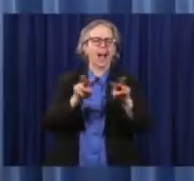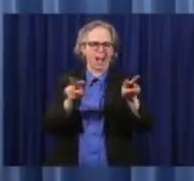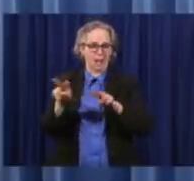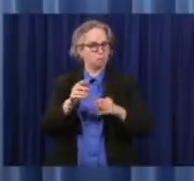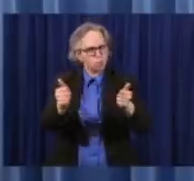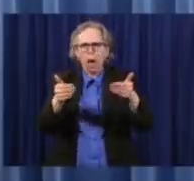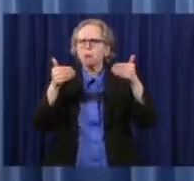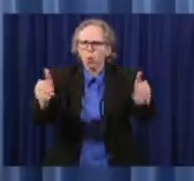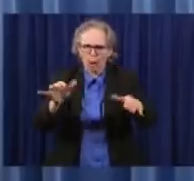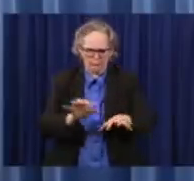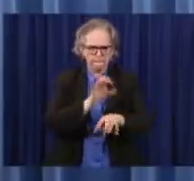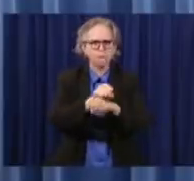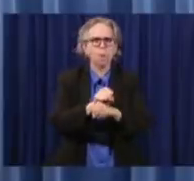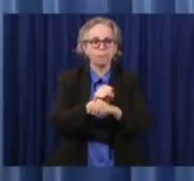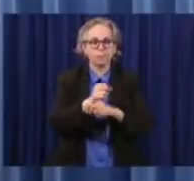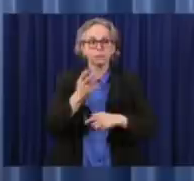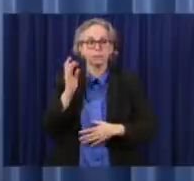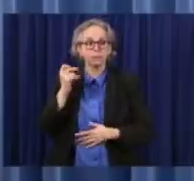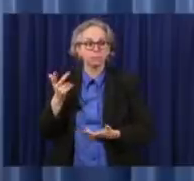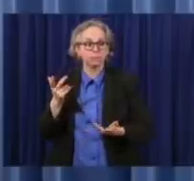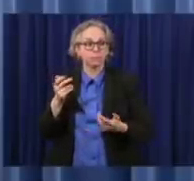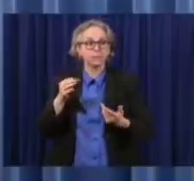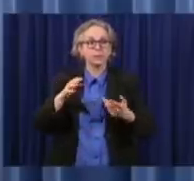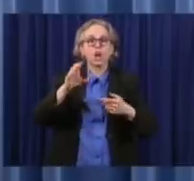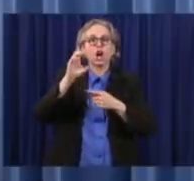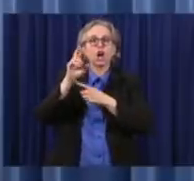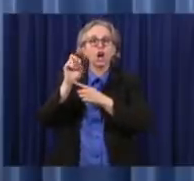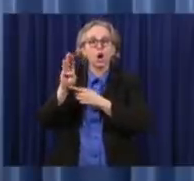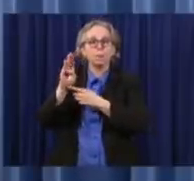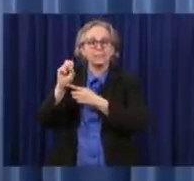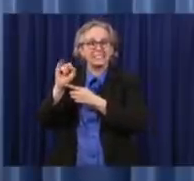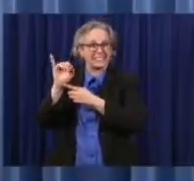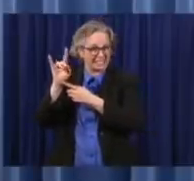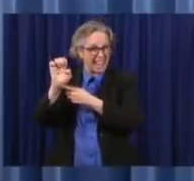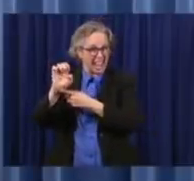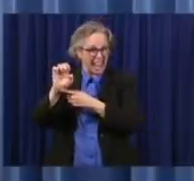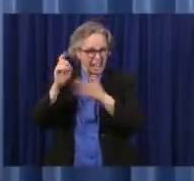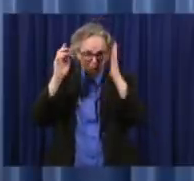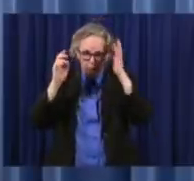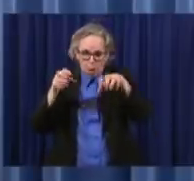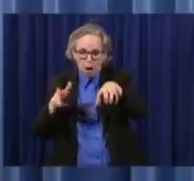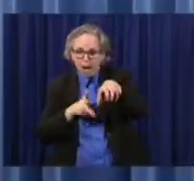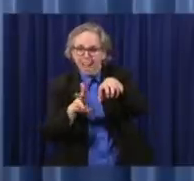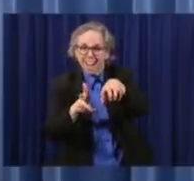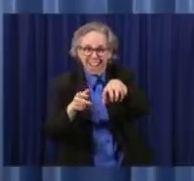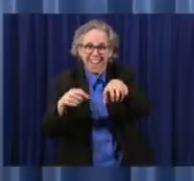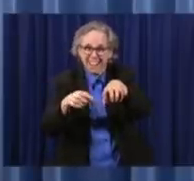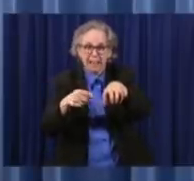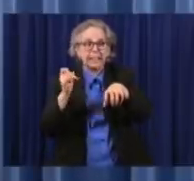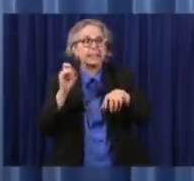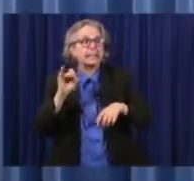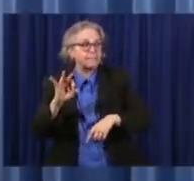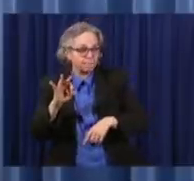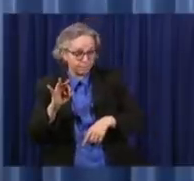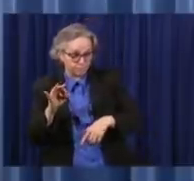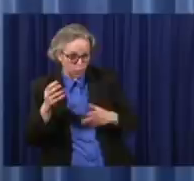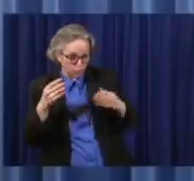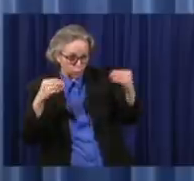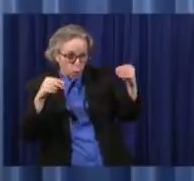do. Curbside, John talked about that, I think, the other day. They can do curbside if that retail